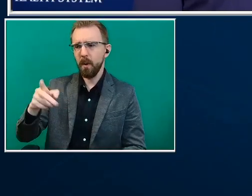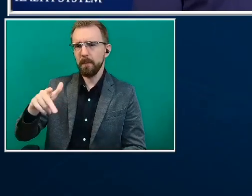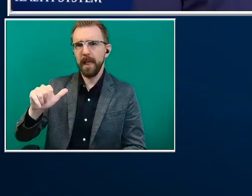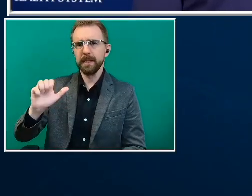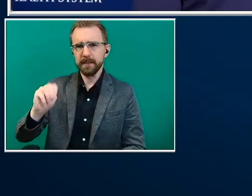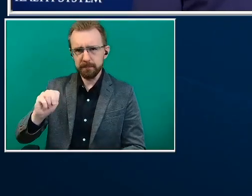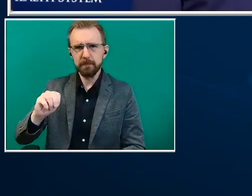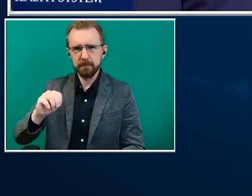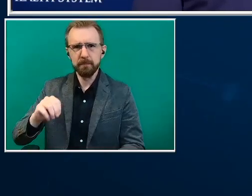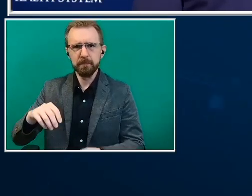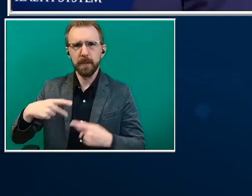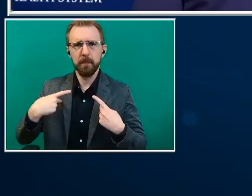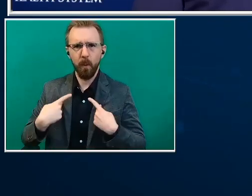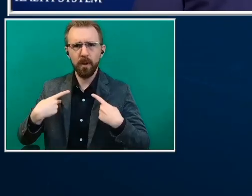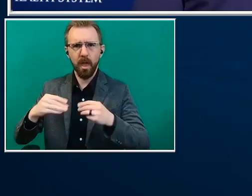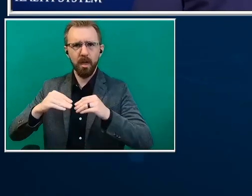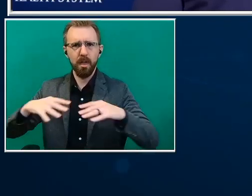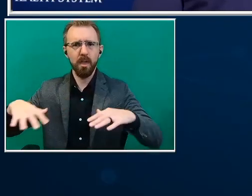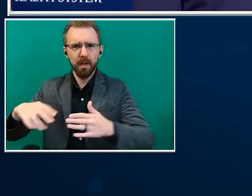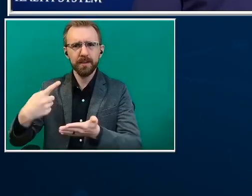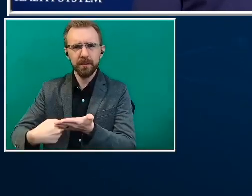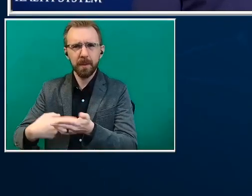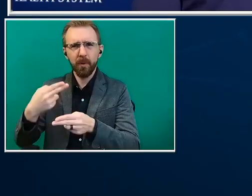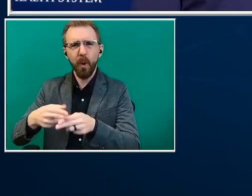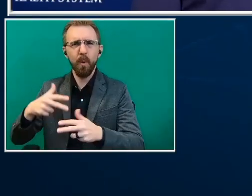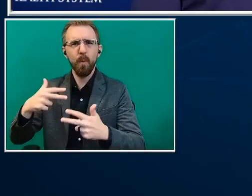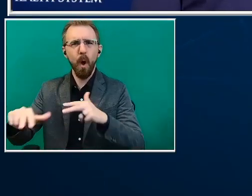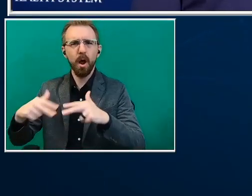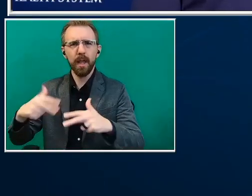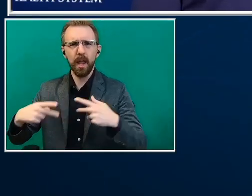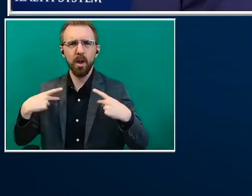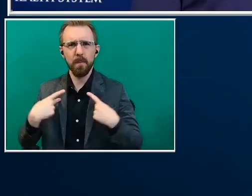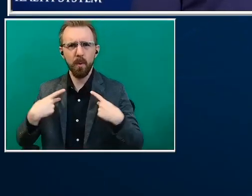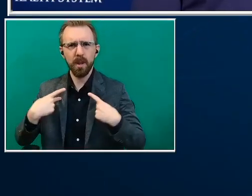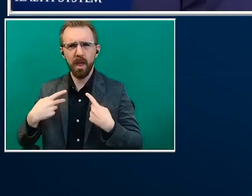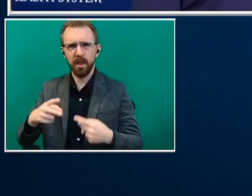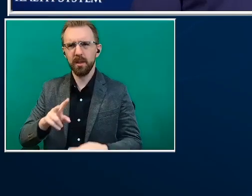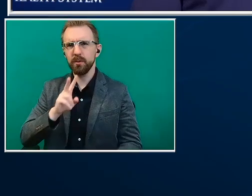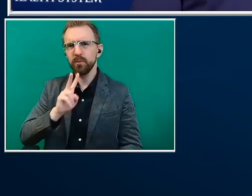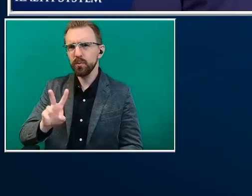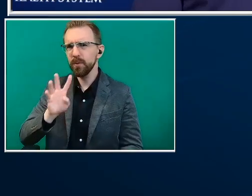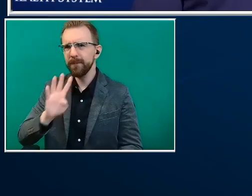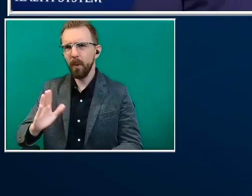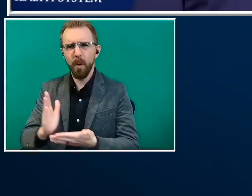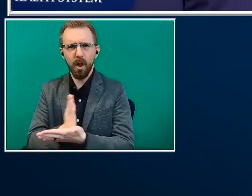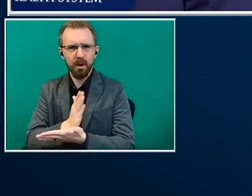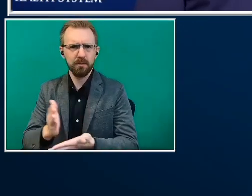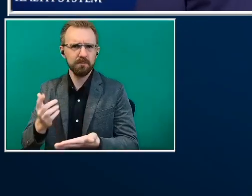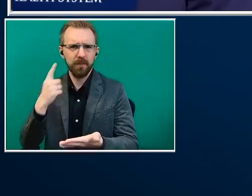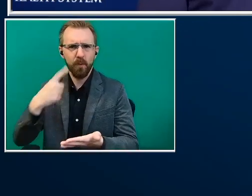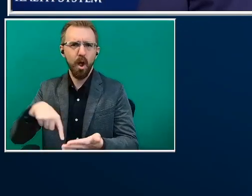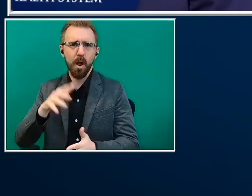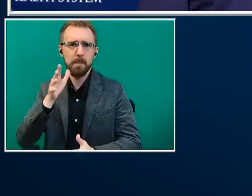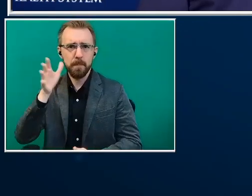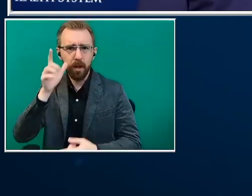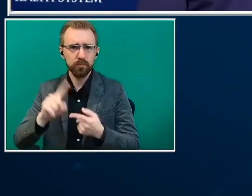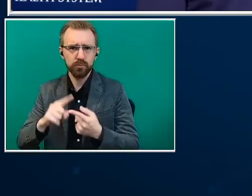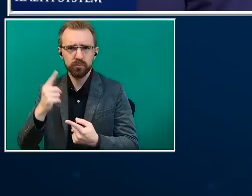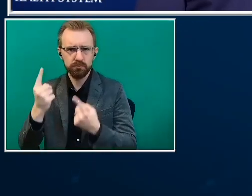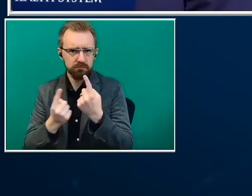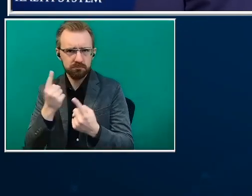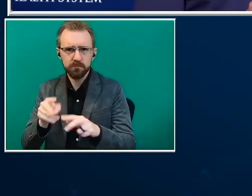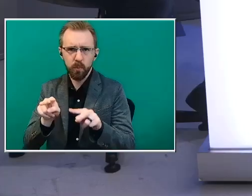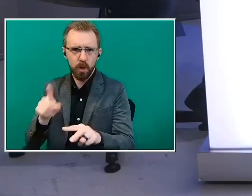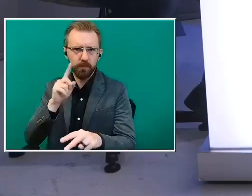pneumonia, sometimes called walking pneumonia, especially in those 2 to 4 years of age. Something for our parents to keep track of out there. All